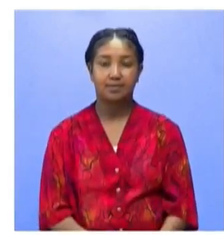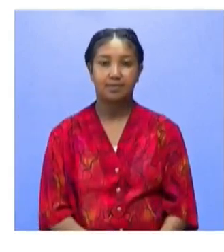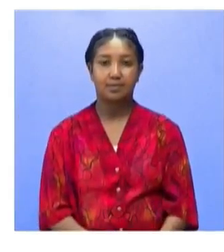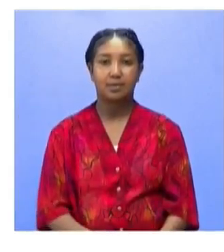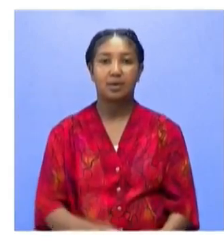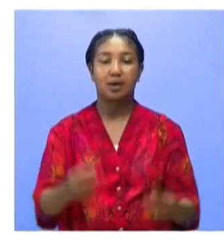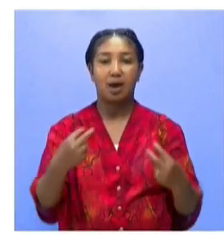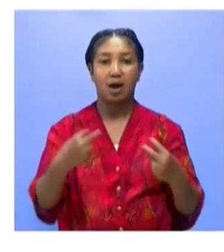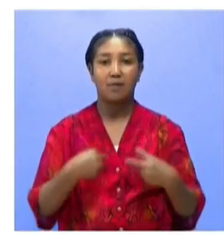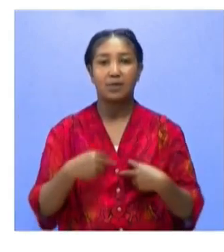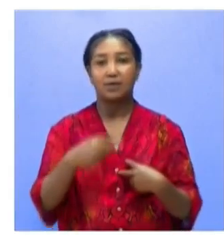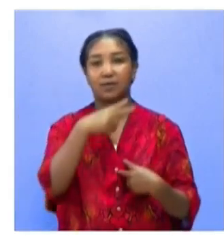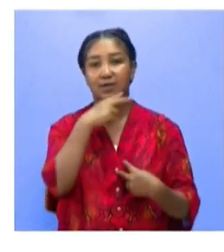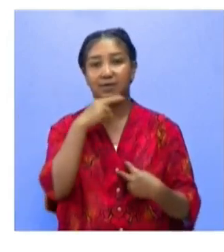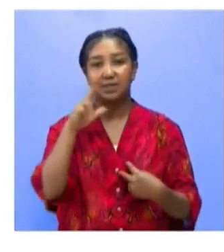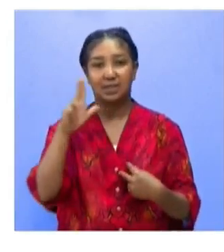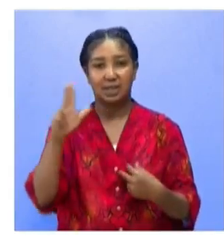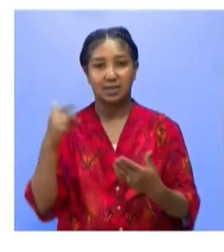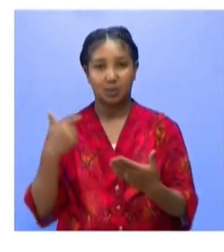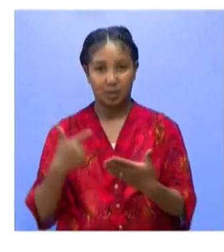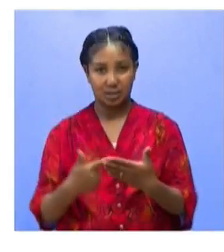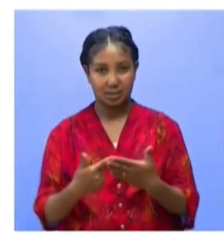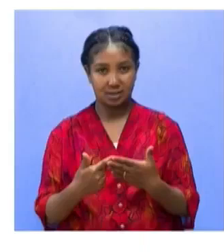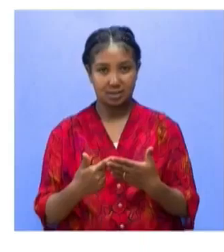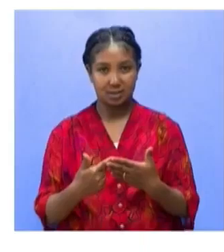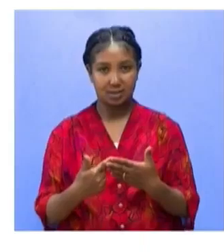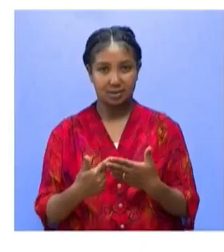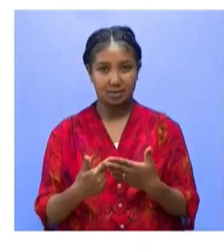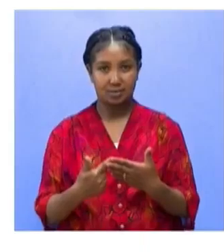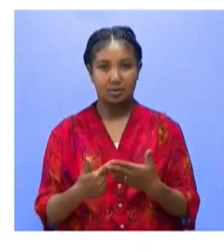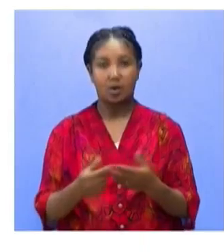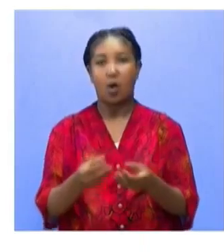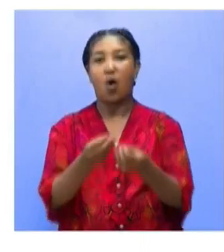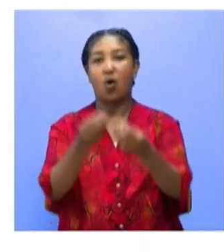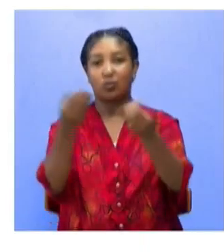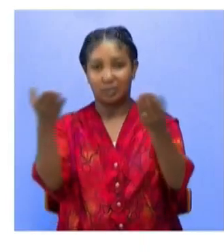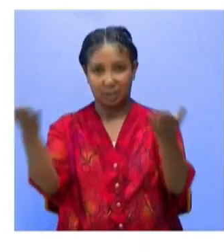Have plus verb 3. This one is the object.